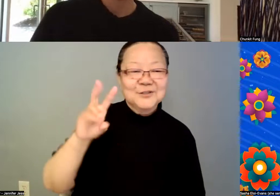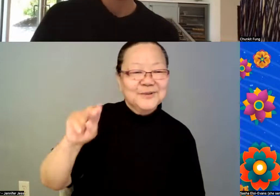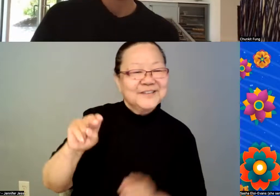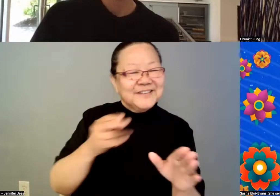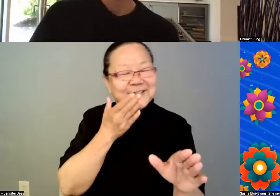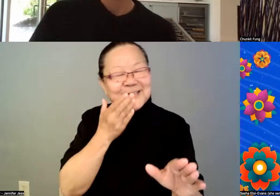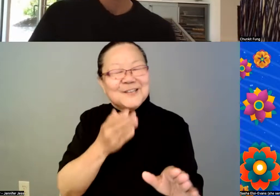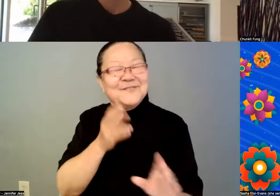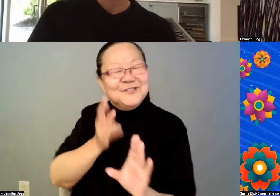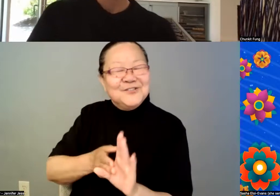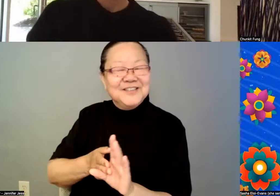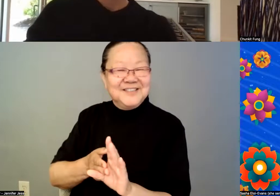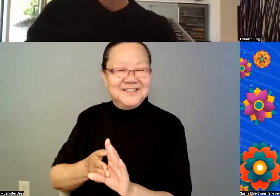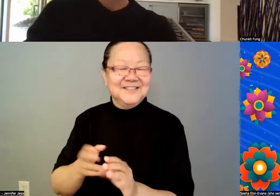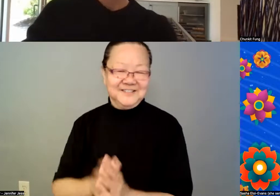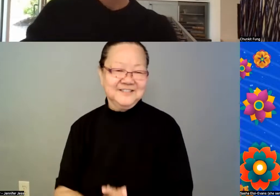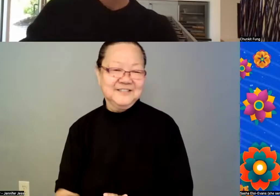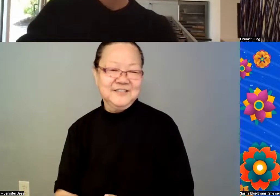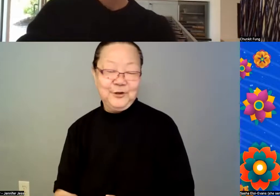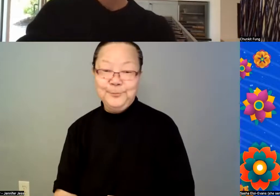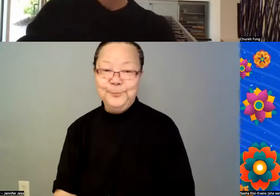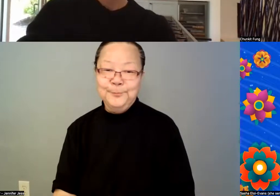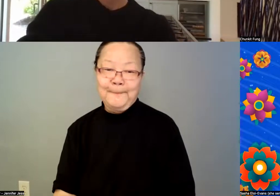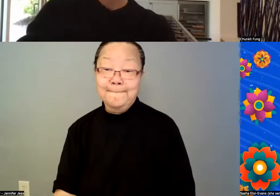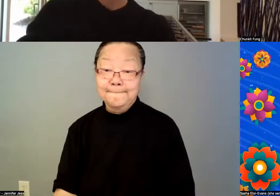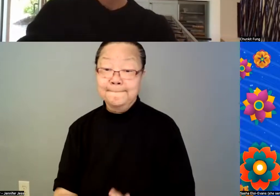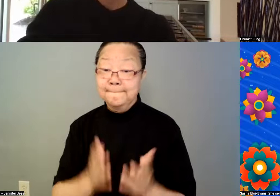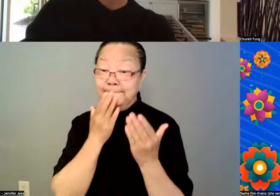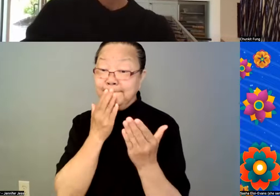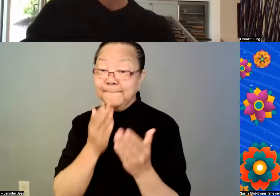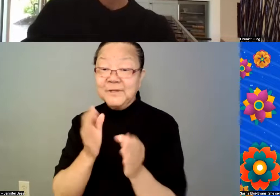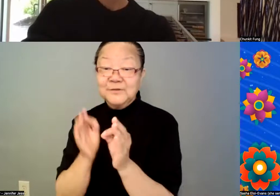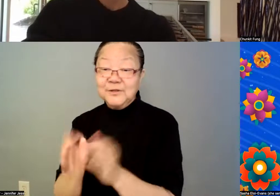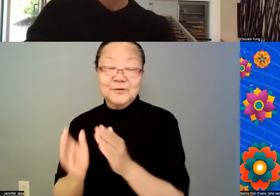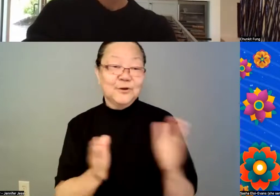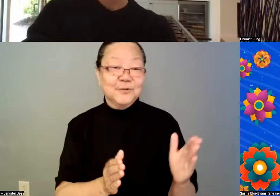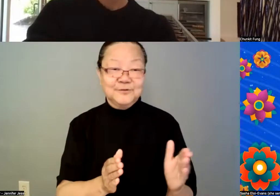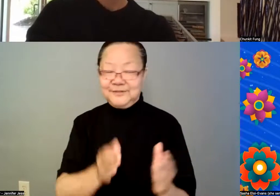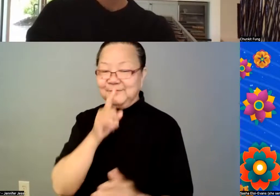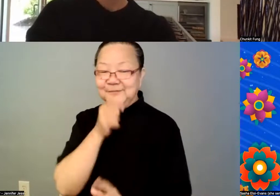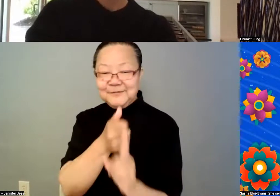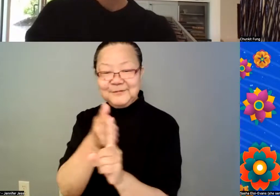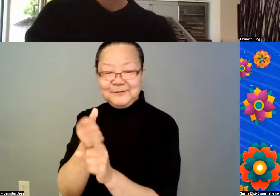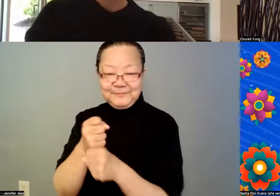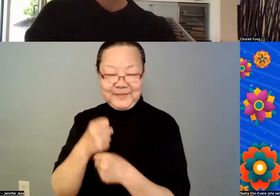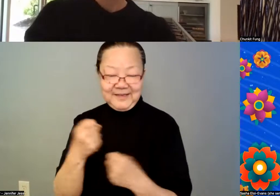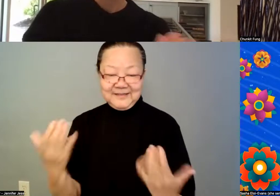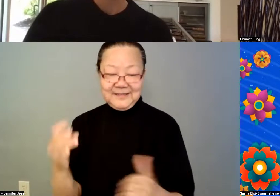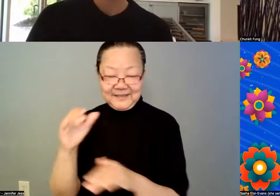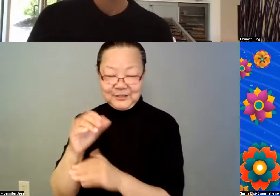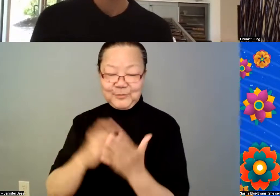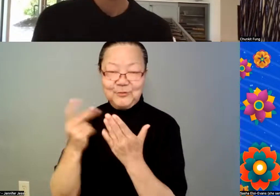and enthusiastic participant. Thank you to our interpreters who made this program